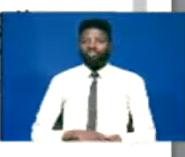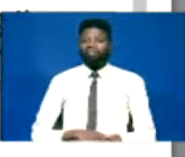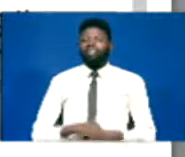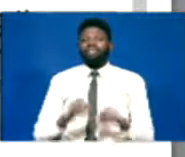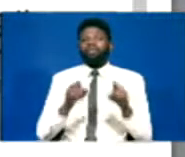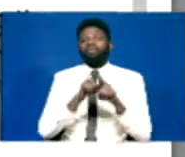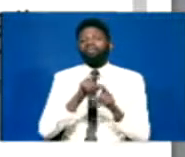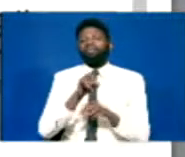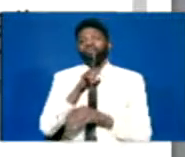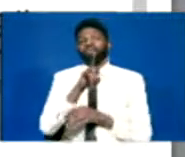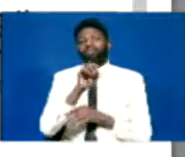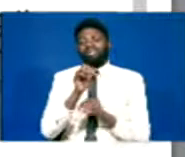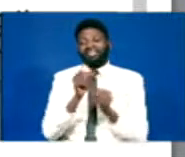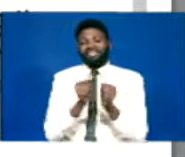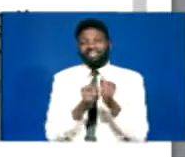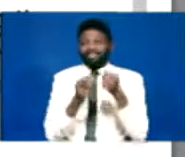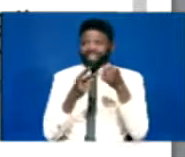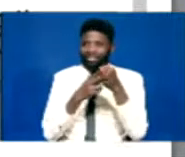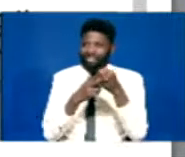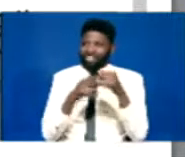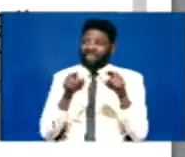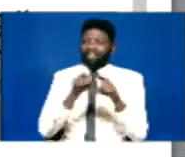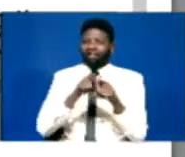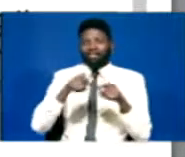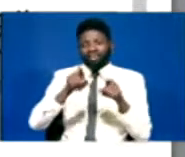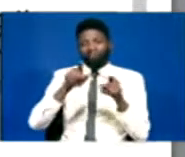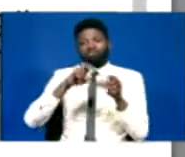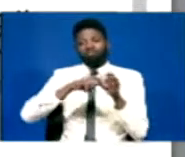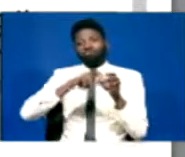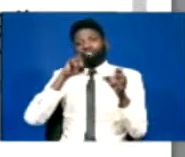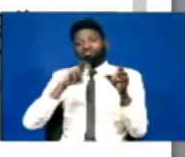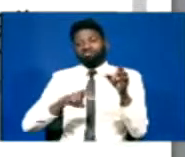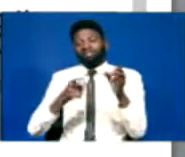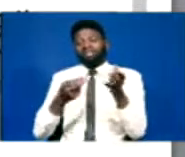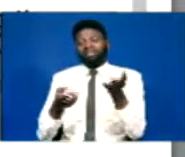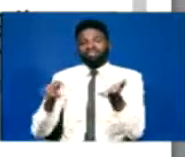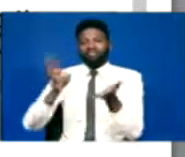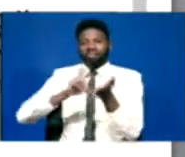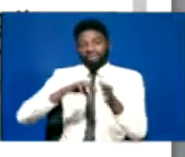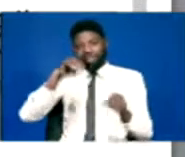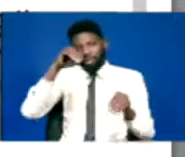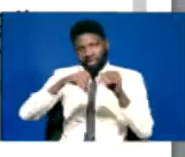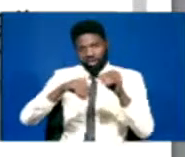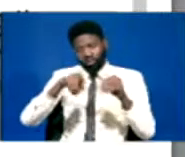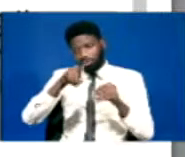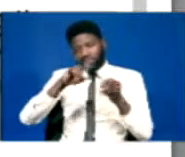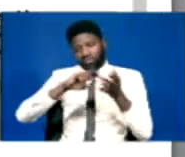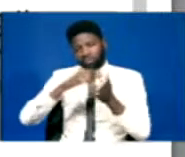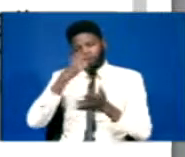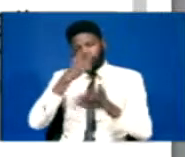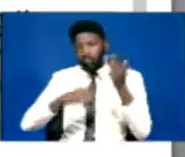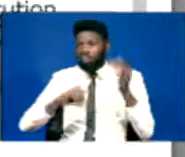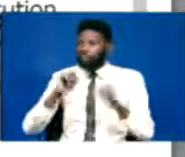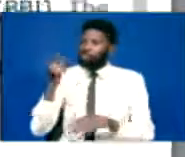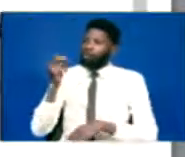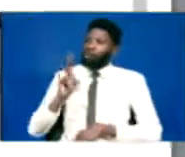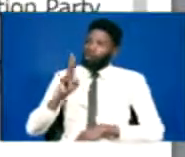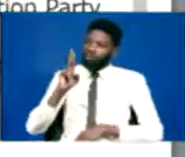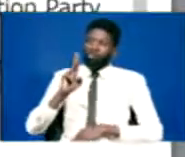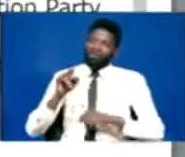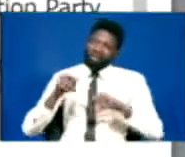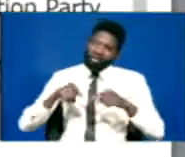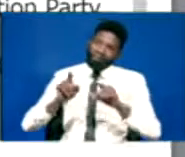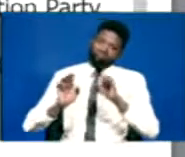2017, rather, he actually withdrew from the re-election, and consequently, which led to President Kenyatta being sworn in for his second